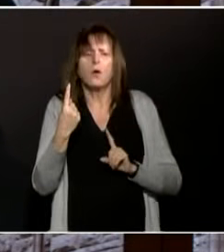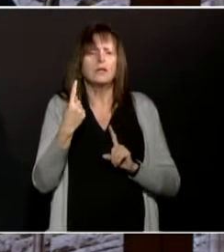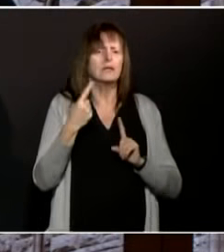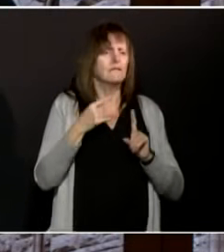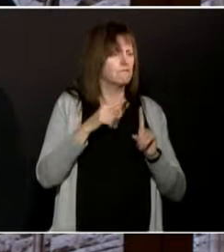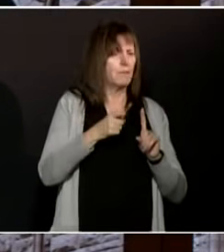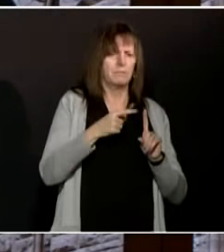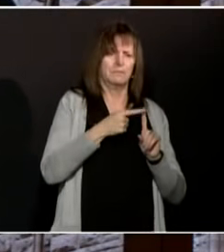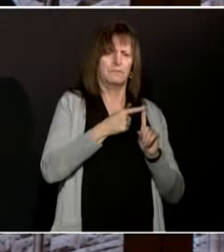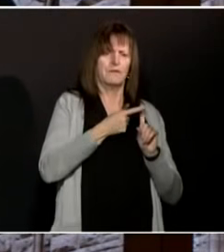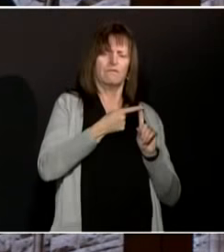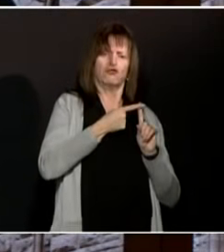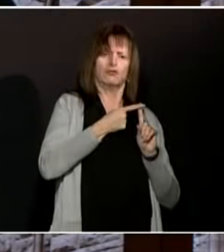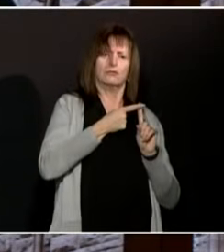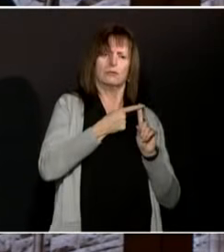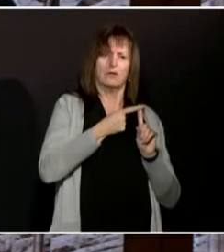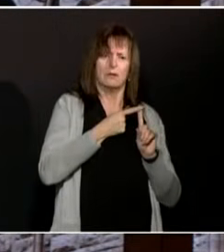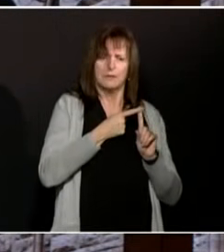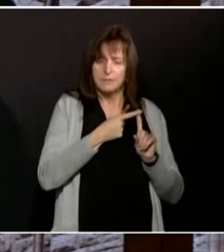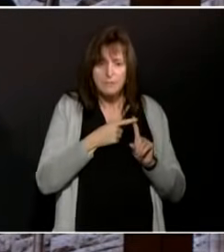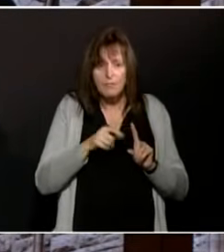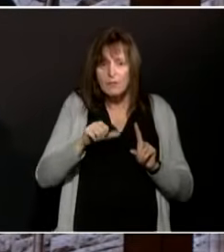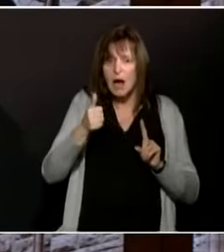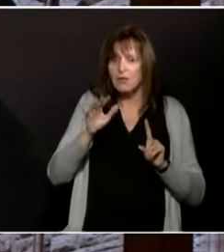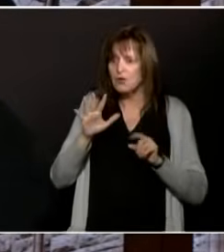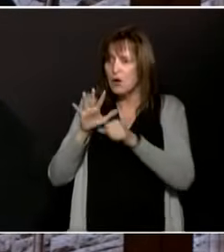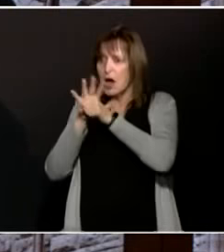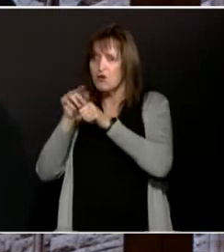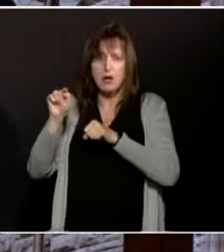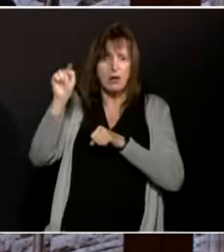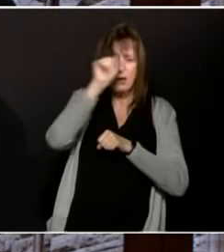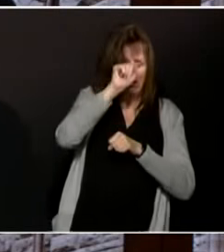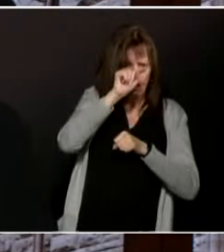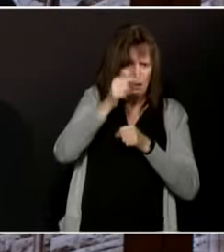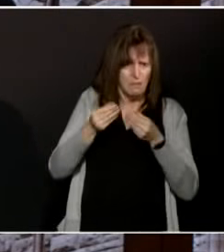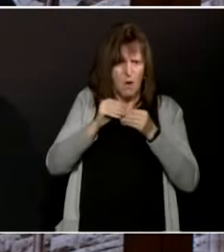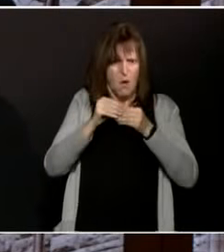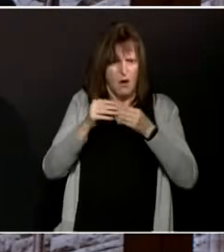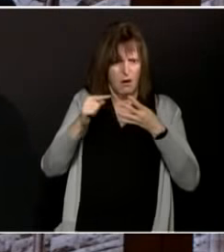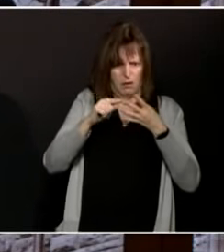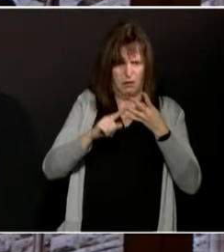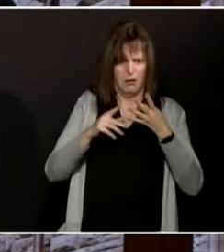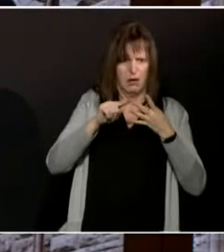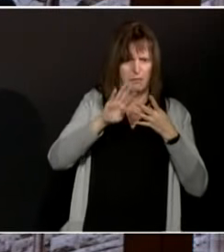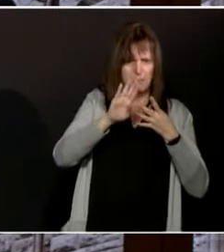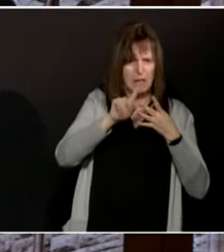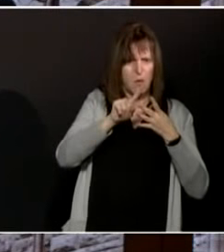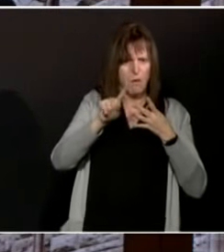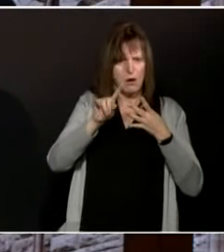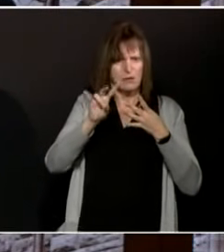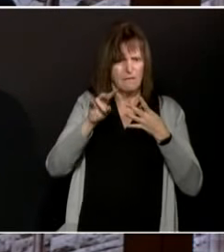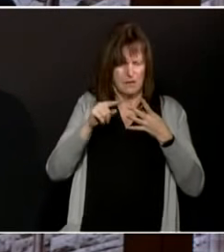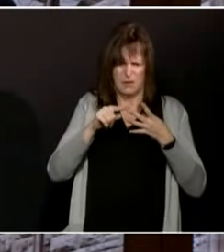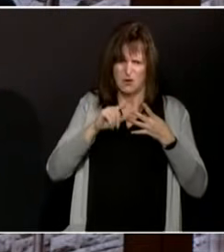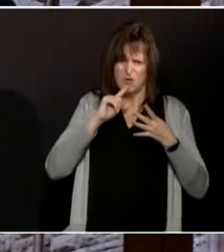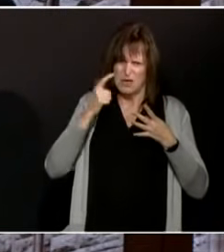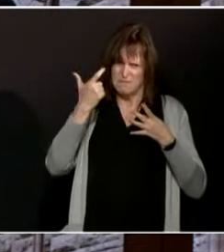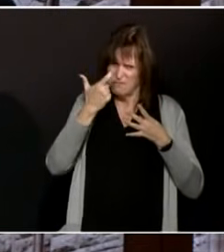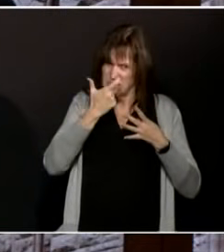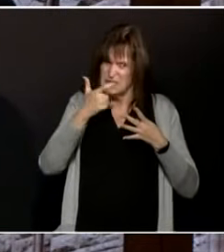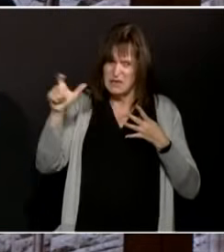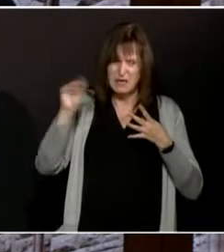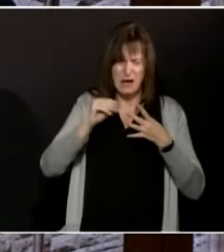they're seeing the great impact of the B1.1.7, and that's leading to huge numbers, outbreaks, and